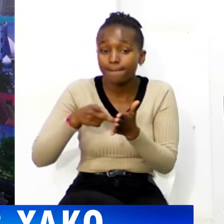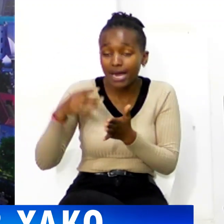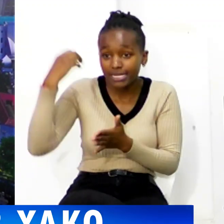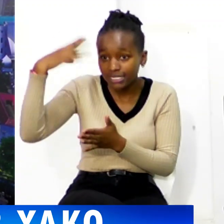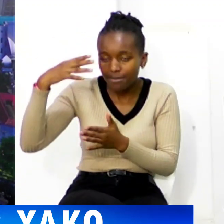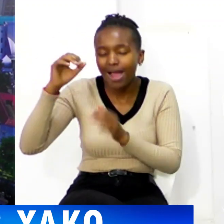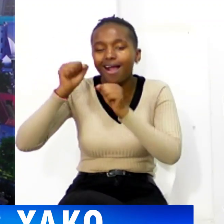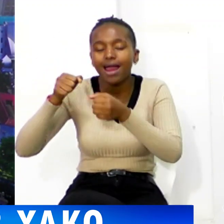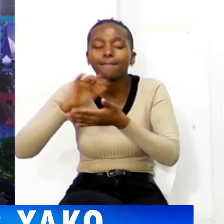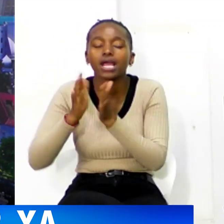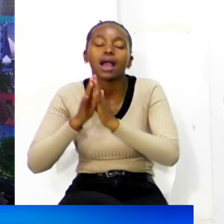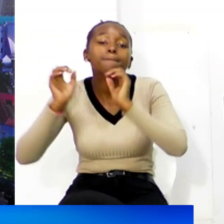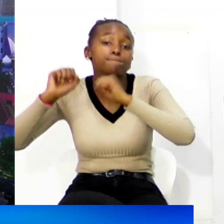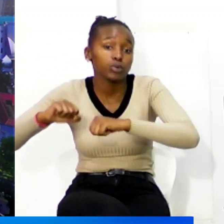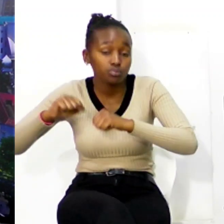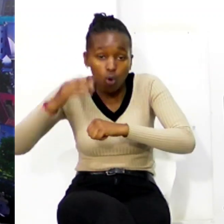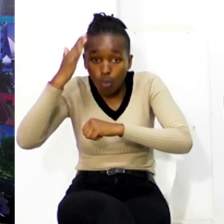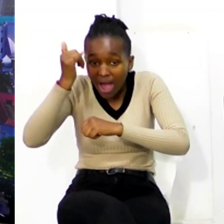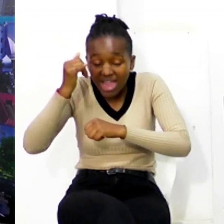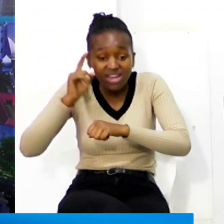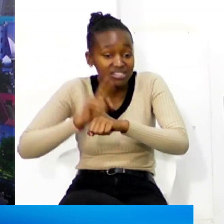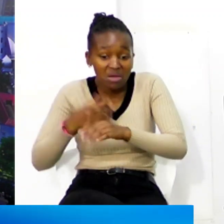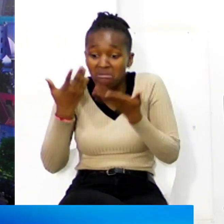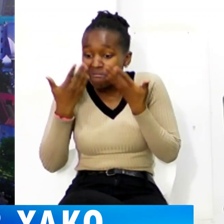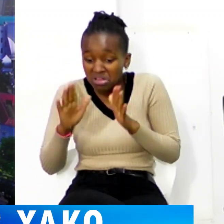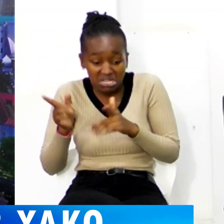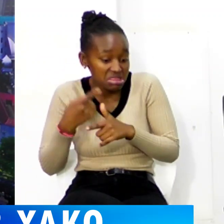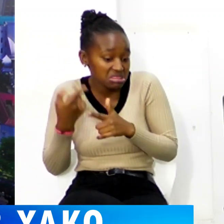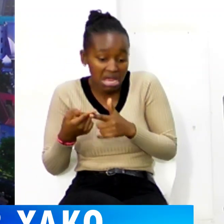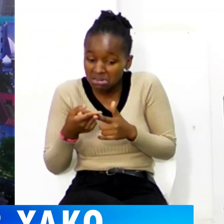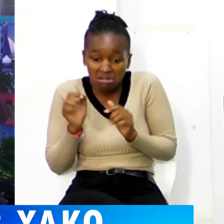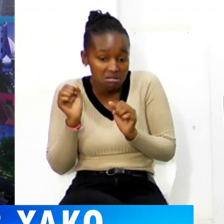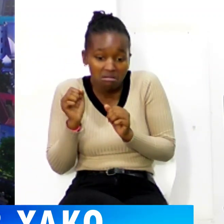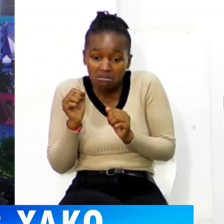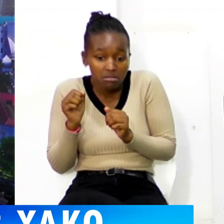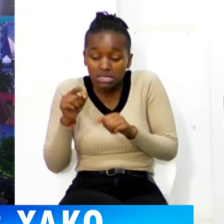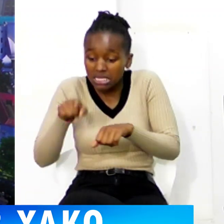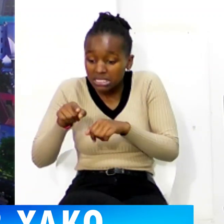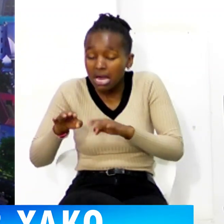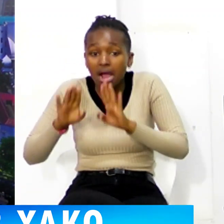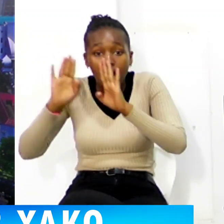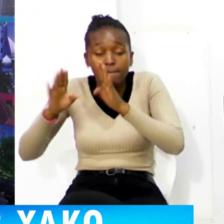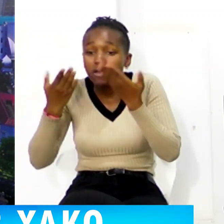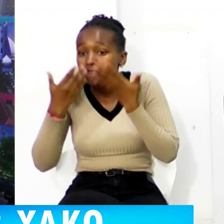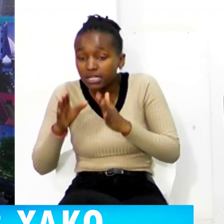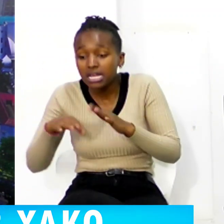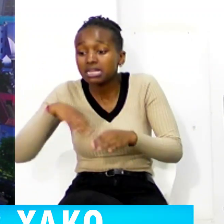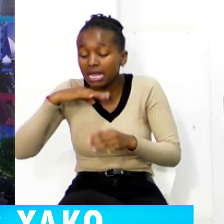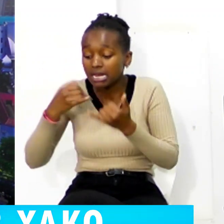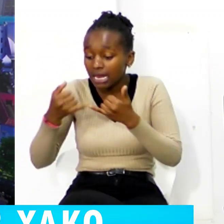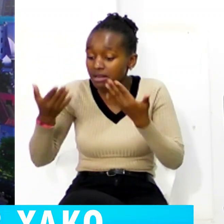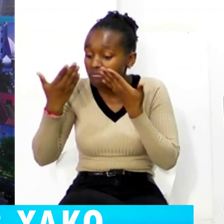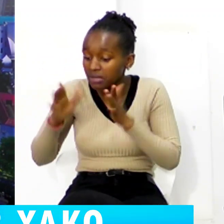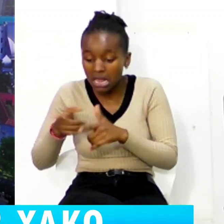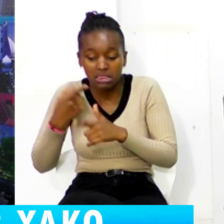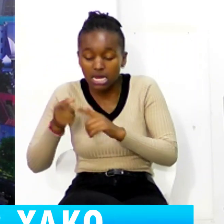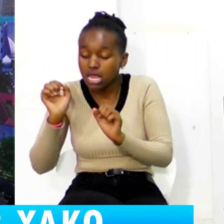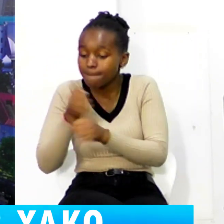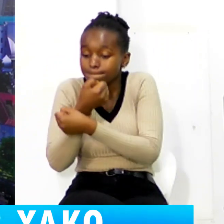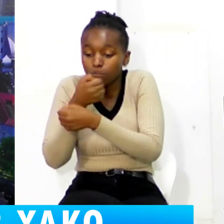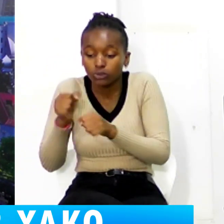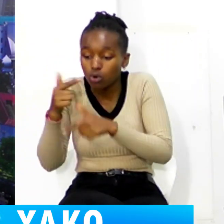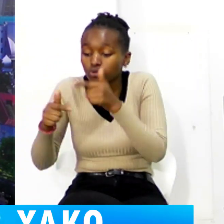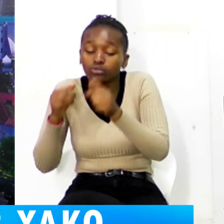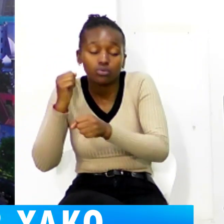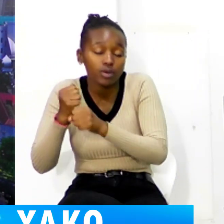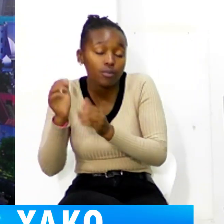Yes. Now, how do you get the codes? How do you get the codes? You get the codes in 2 ways. One,